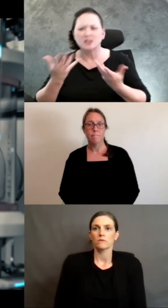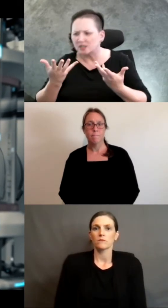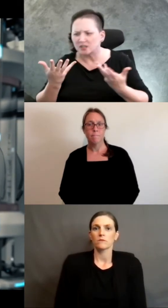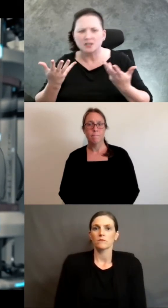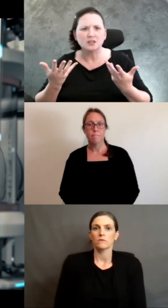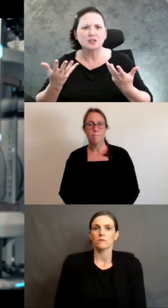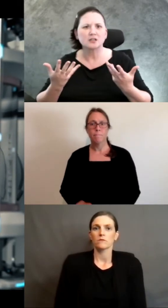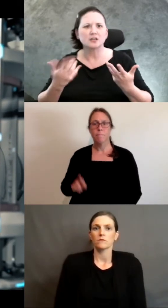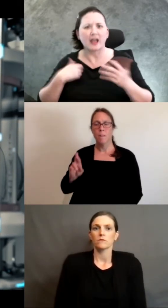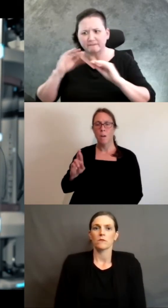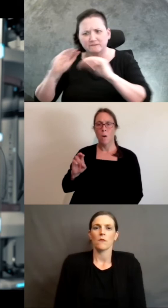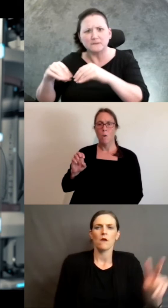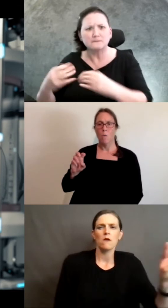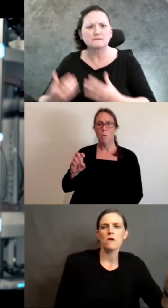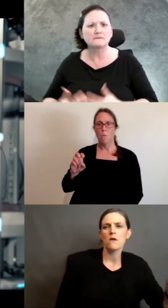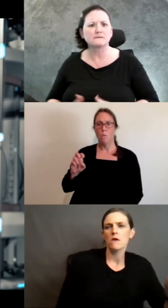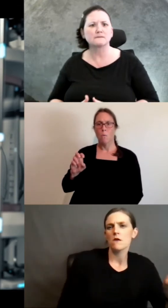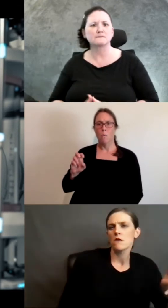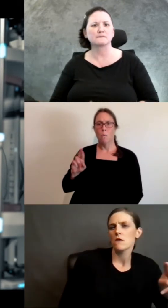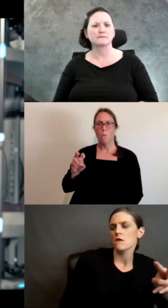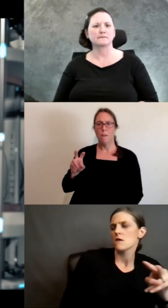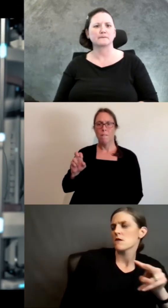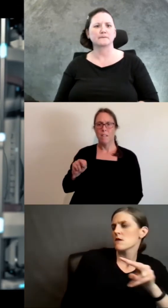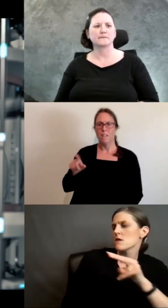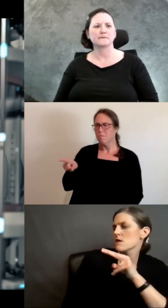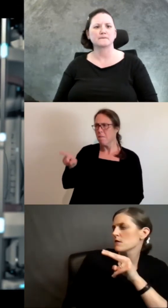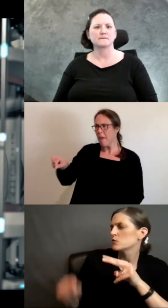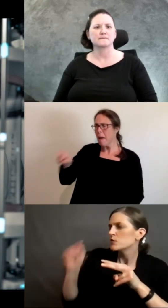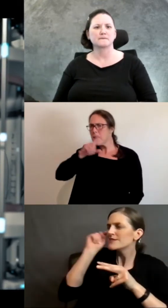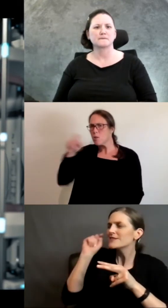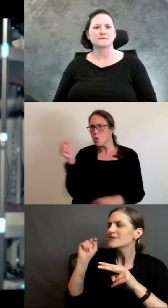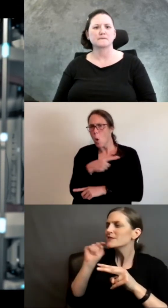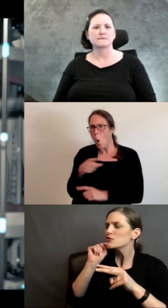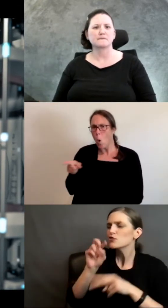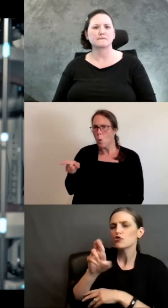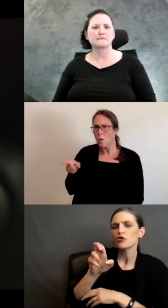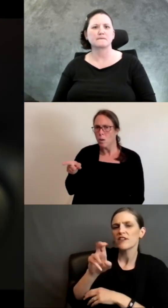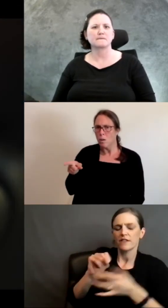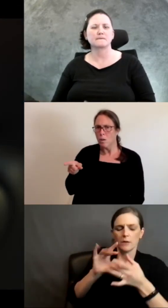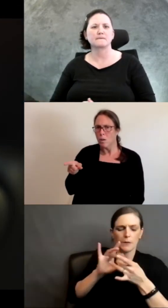turn slowly to the teens. Reven whispers something to his snake.